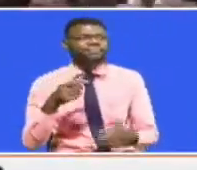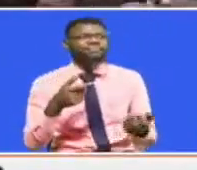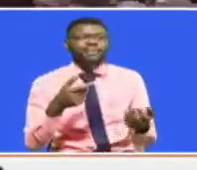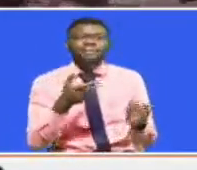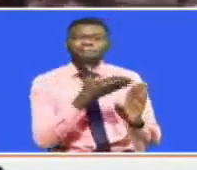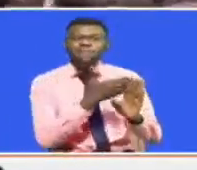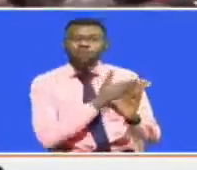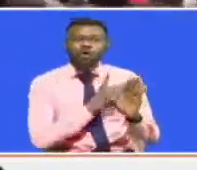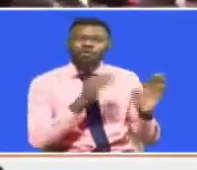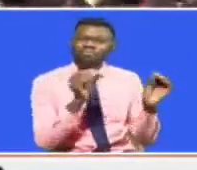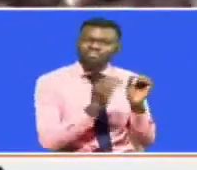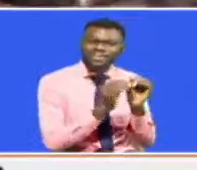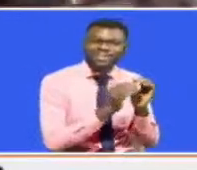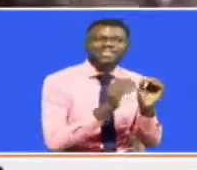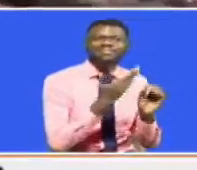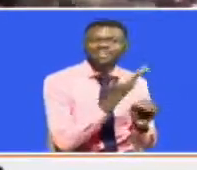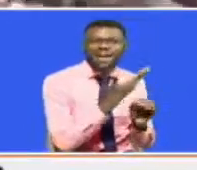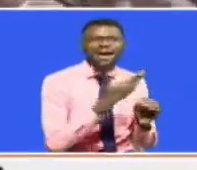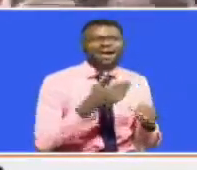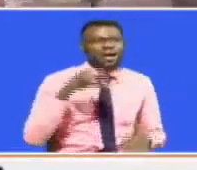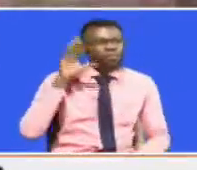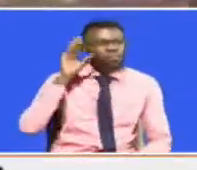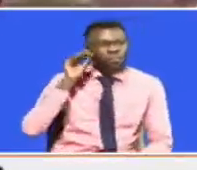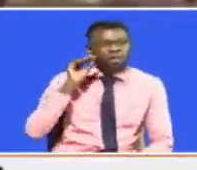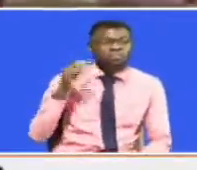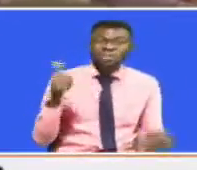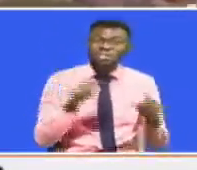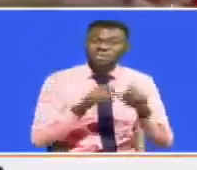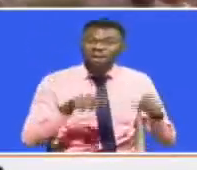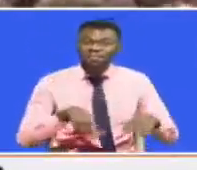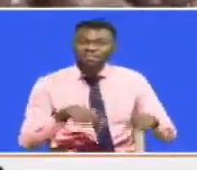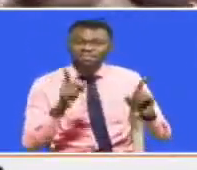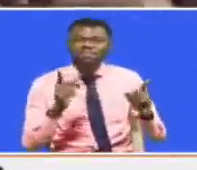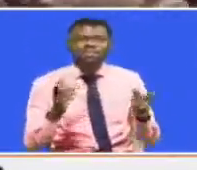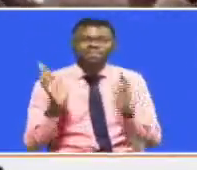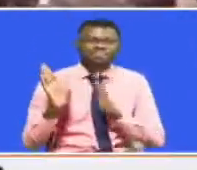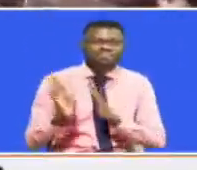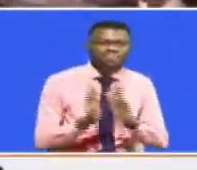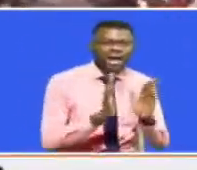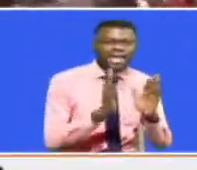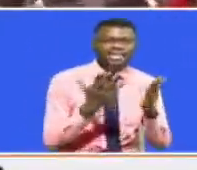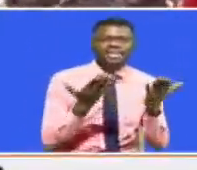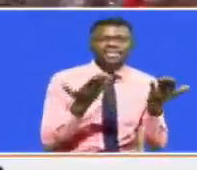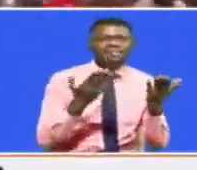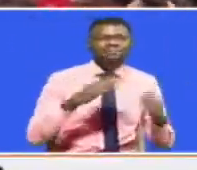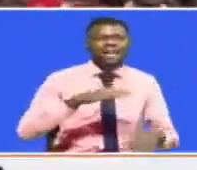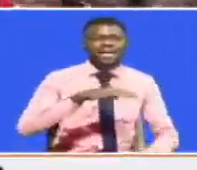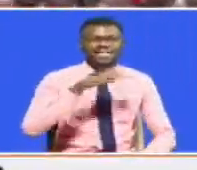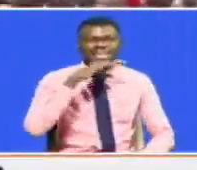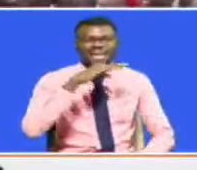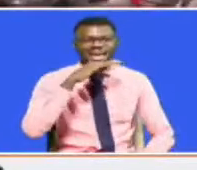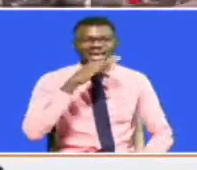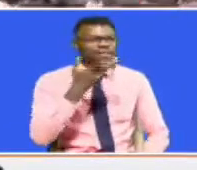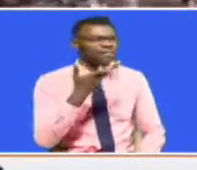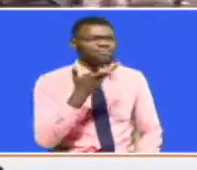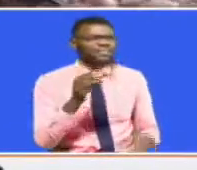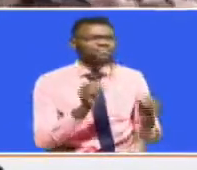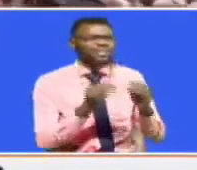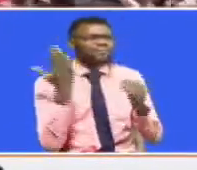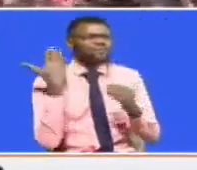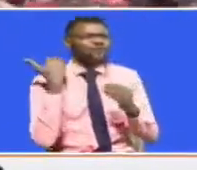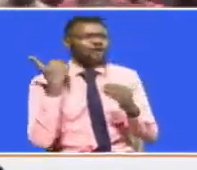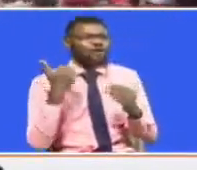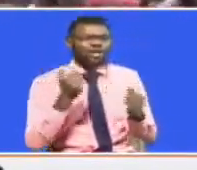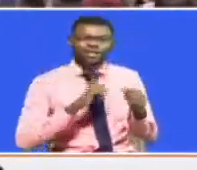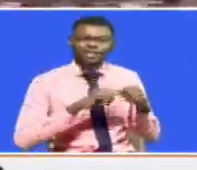July. Makofi kwa mheshimiwa rais. And will go ahead to convene another one at the Sagana State Lodge in Nyeri County at the